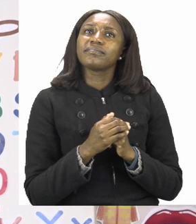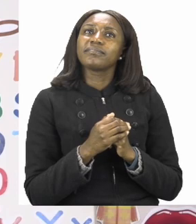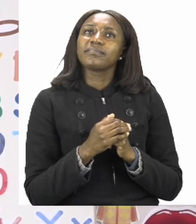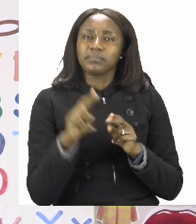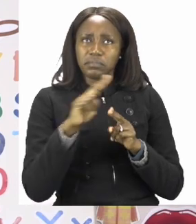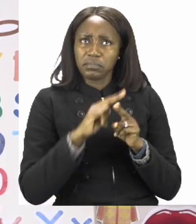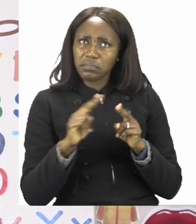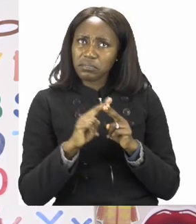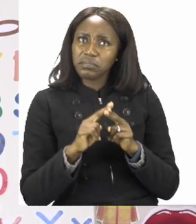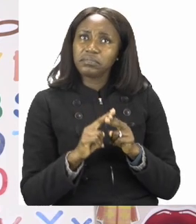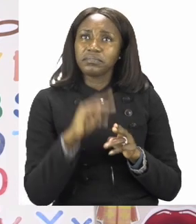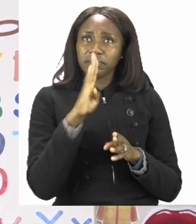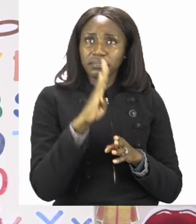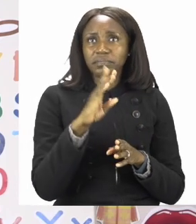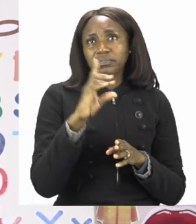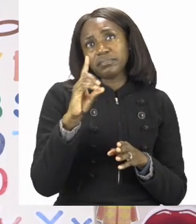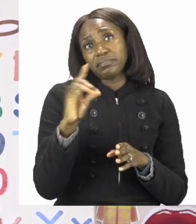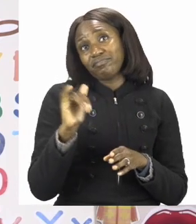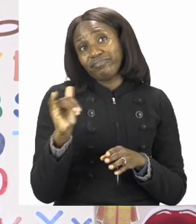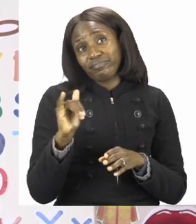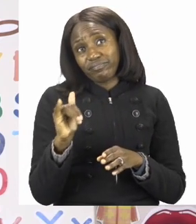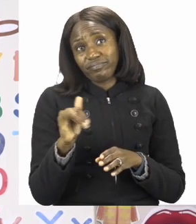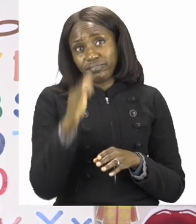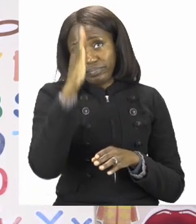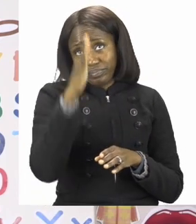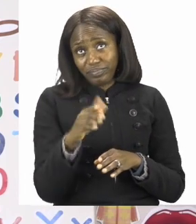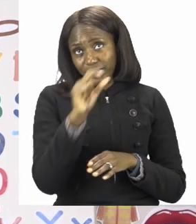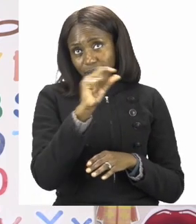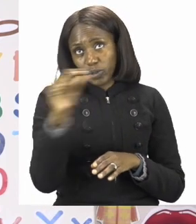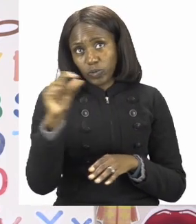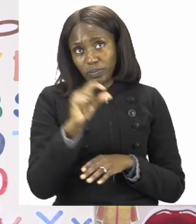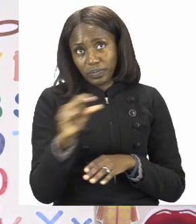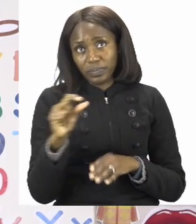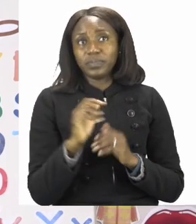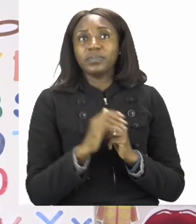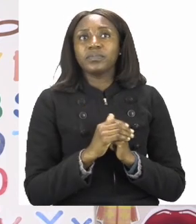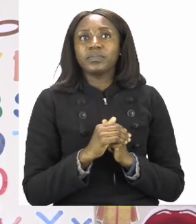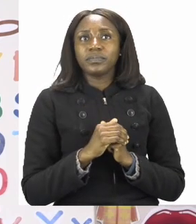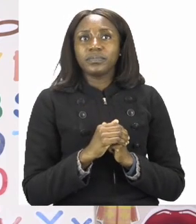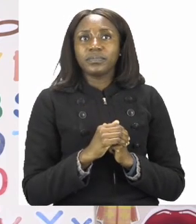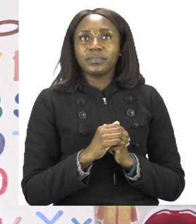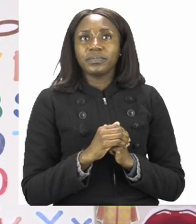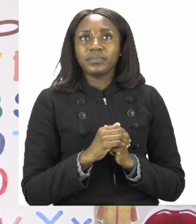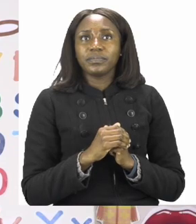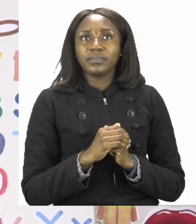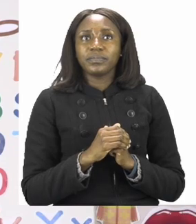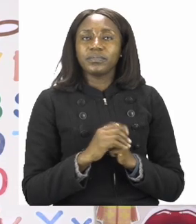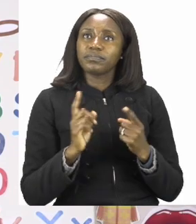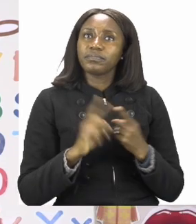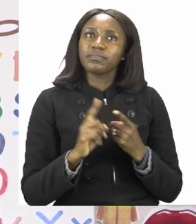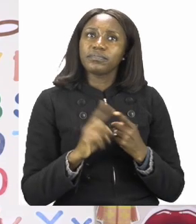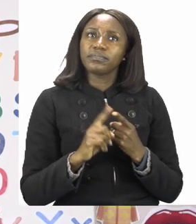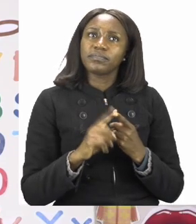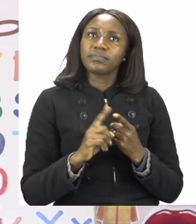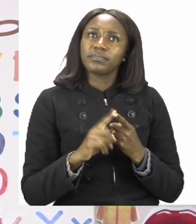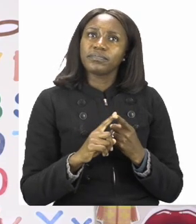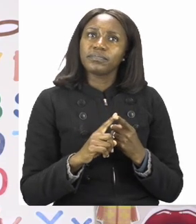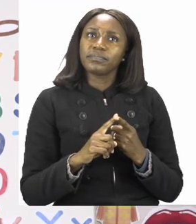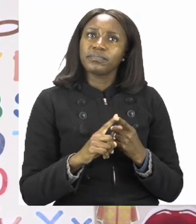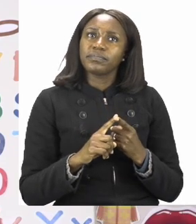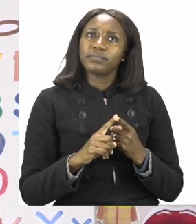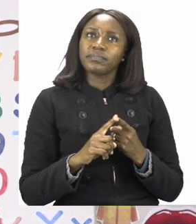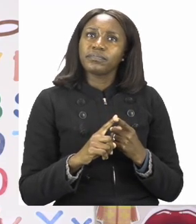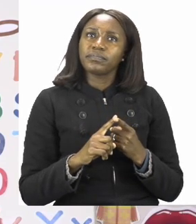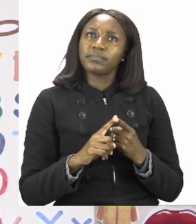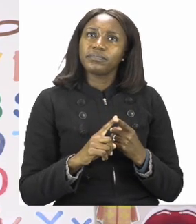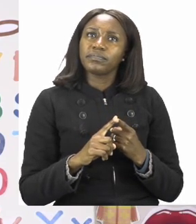b or d for our words. So the first thing that we're going to take a look at is